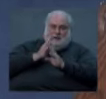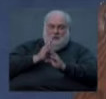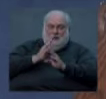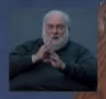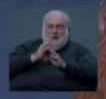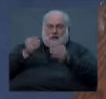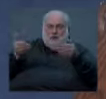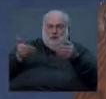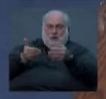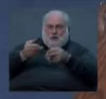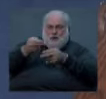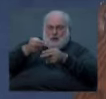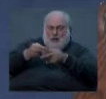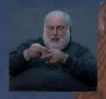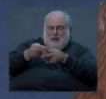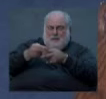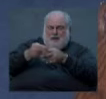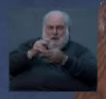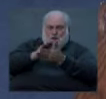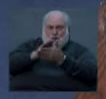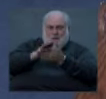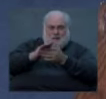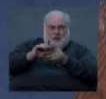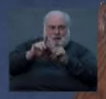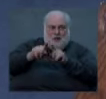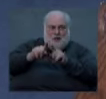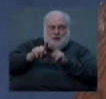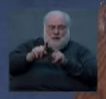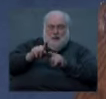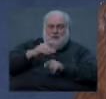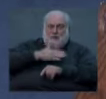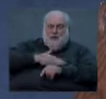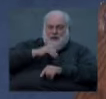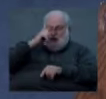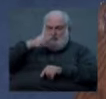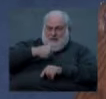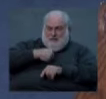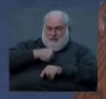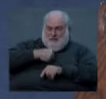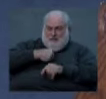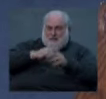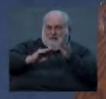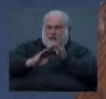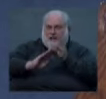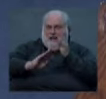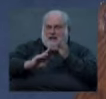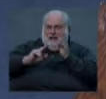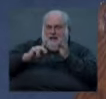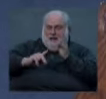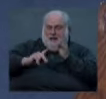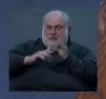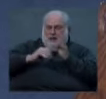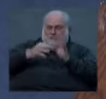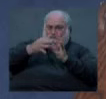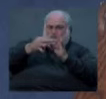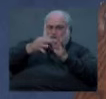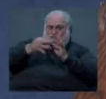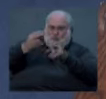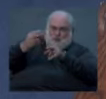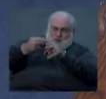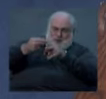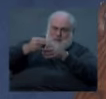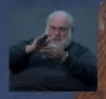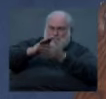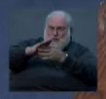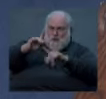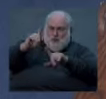and the schools they attend. So if they will stand and come to the podium and state your name and the school